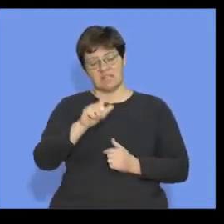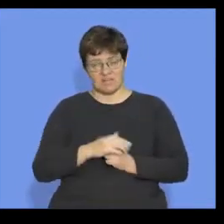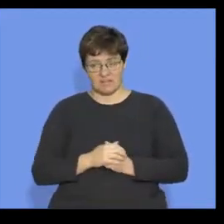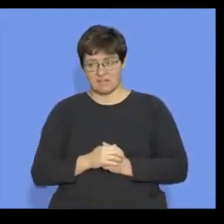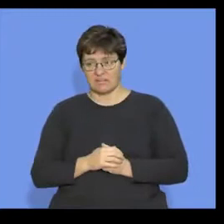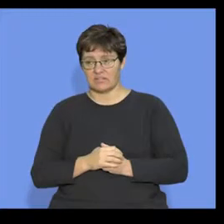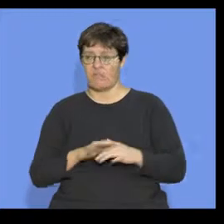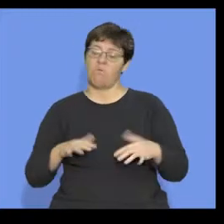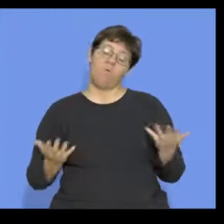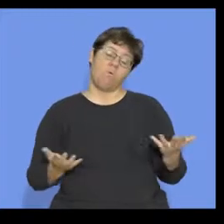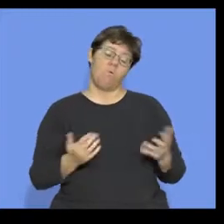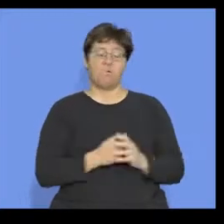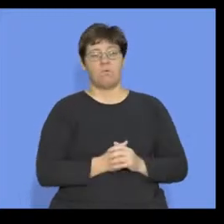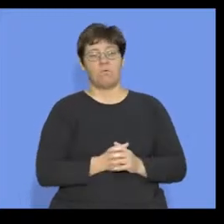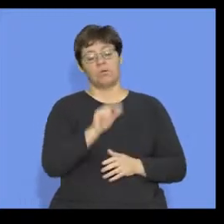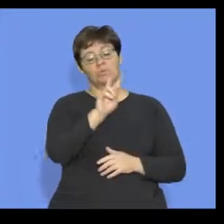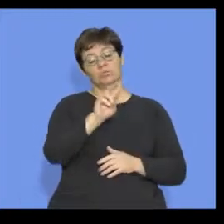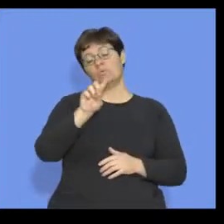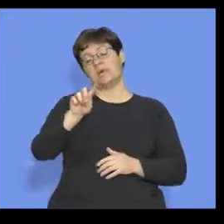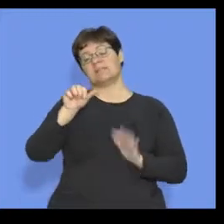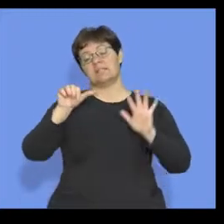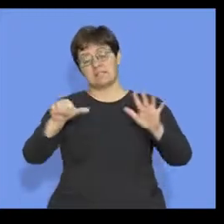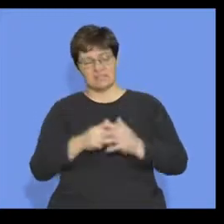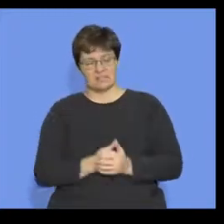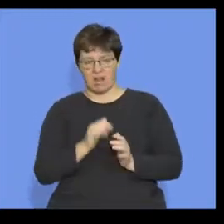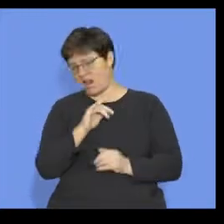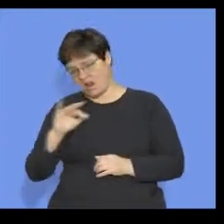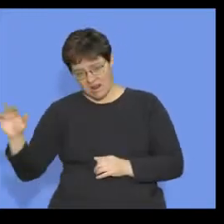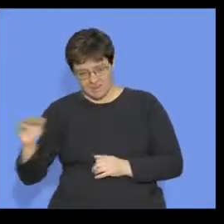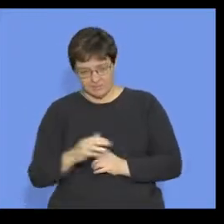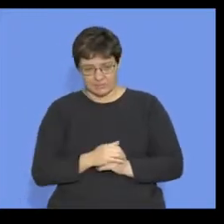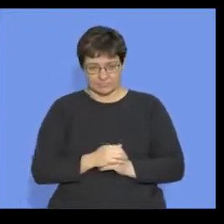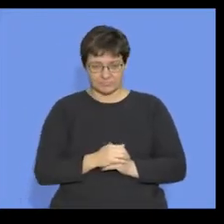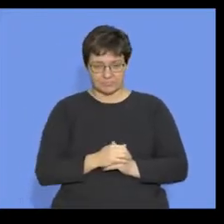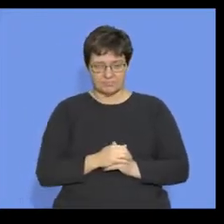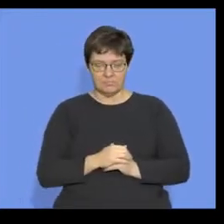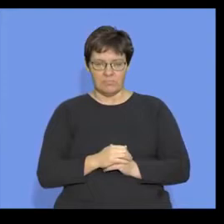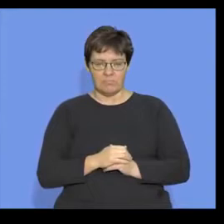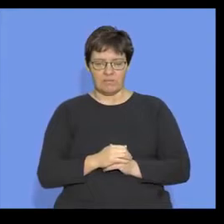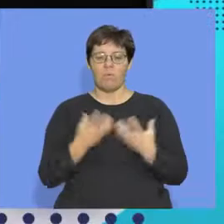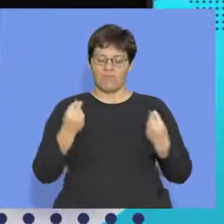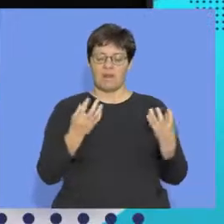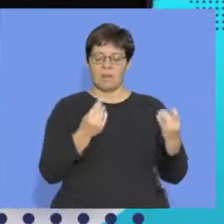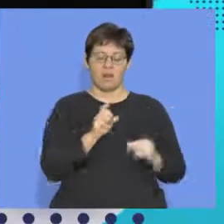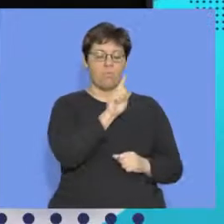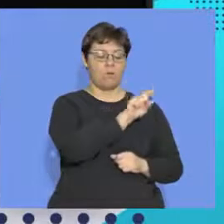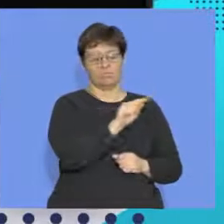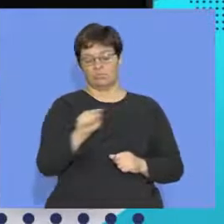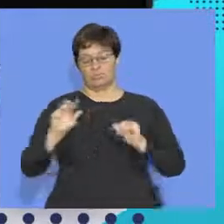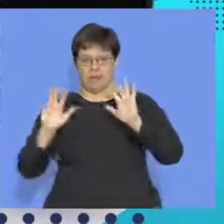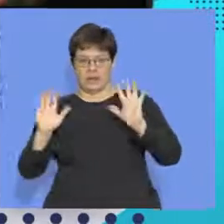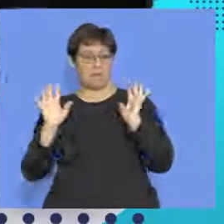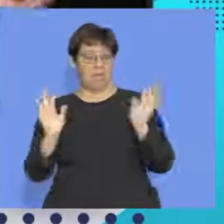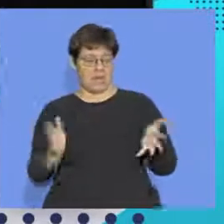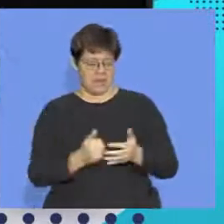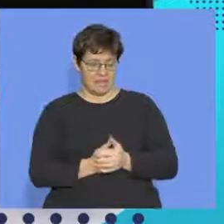6, 7, 2, 1, 6, so on. So you only have numbers 1 to 9,